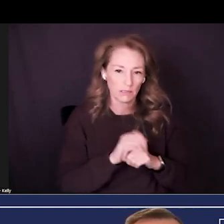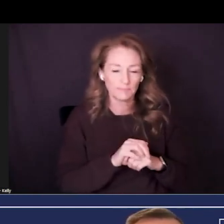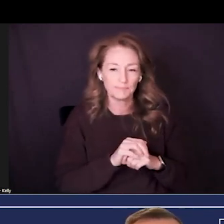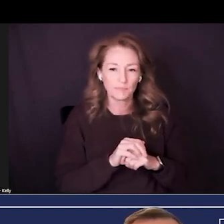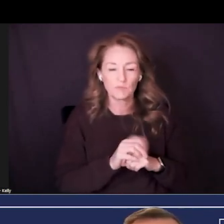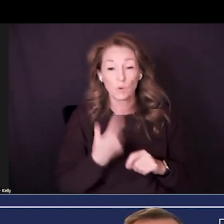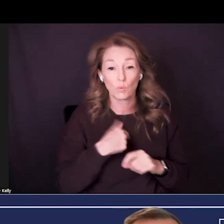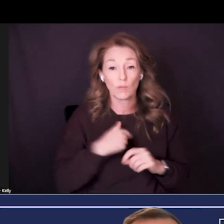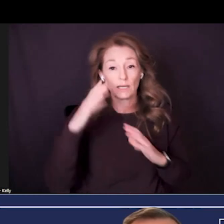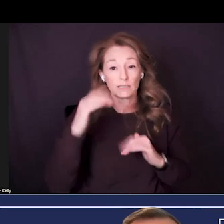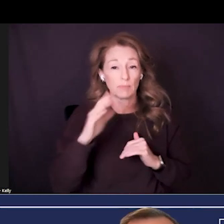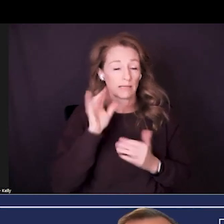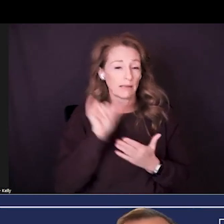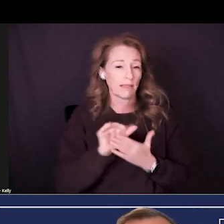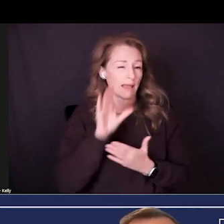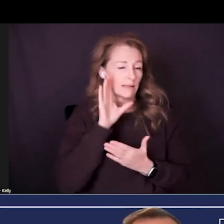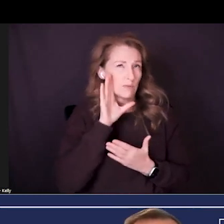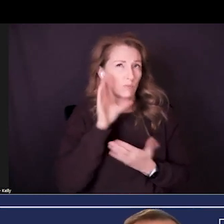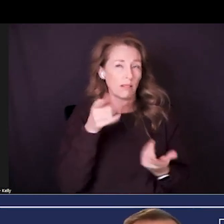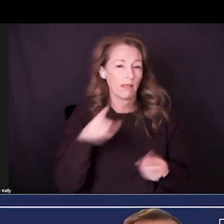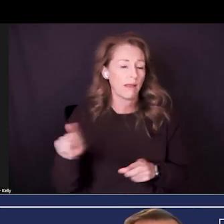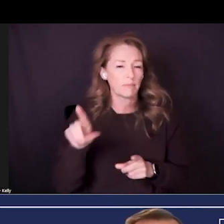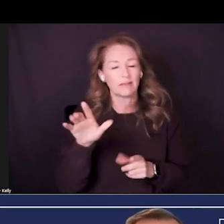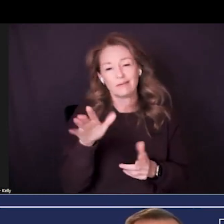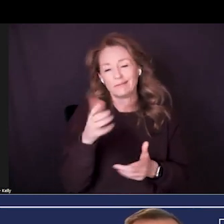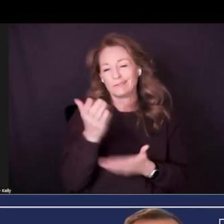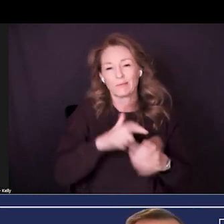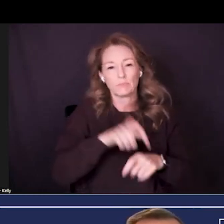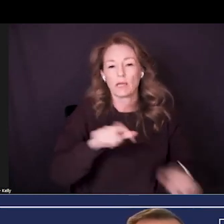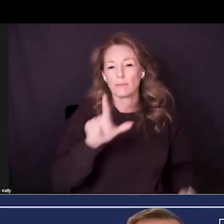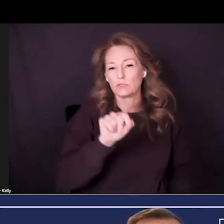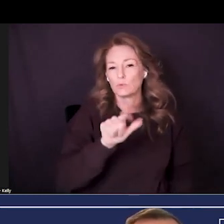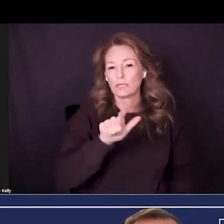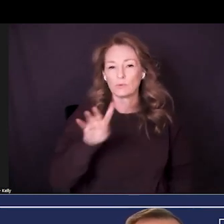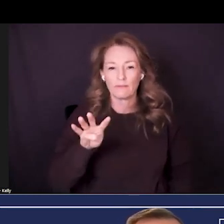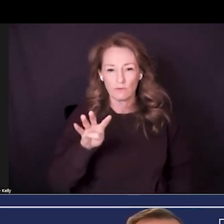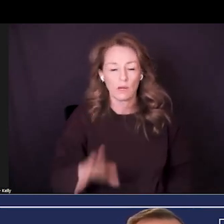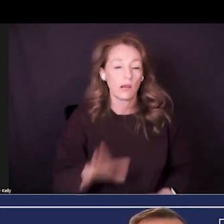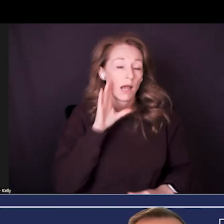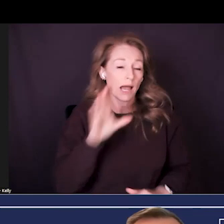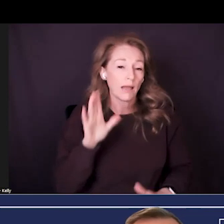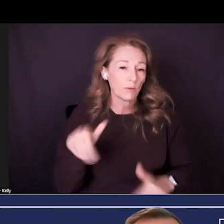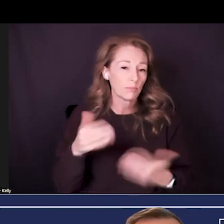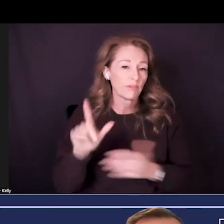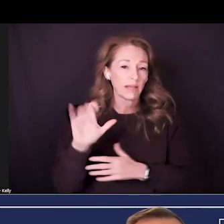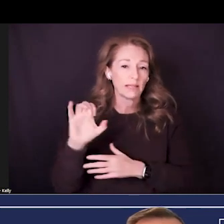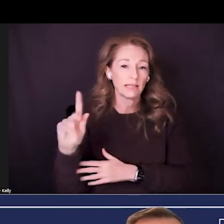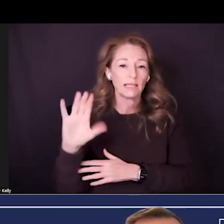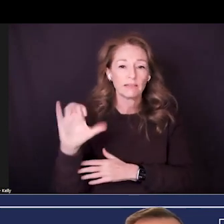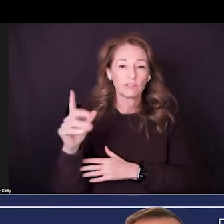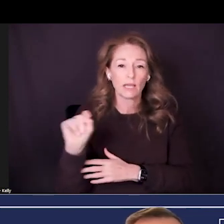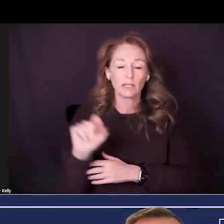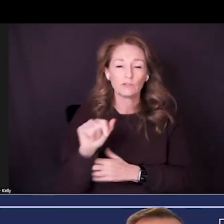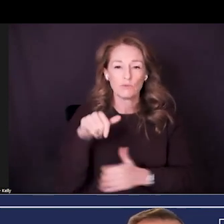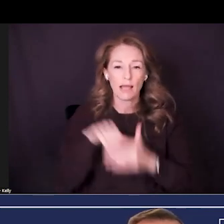will be rolled out sometime in 2024. And I'm happy to provide a link in the chat where people can access more information about